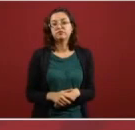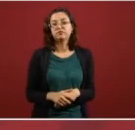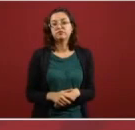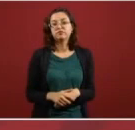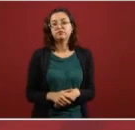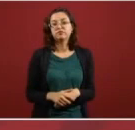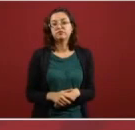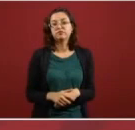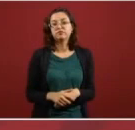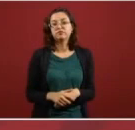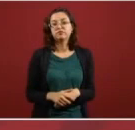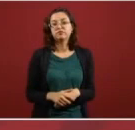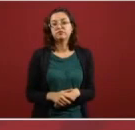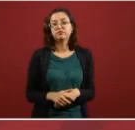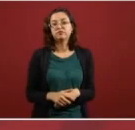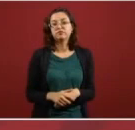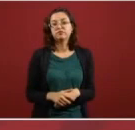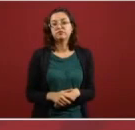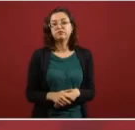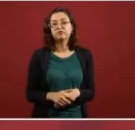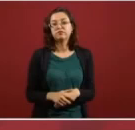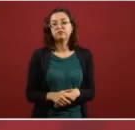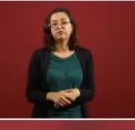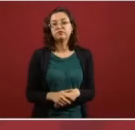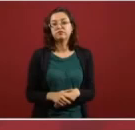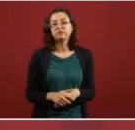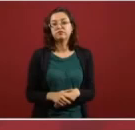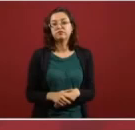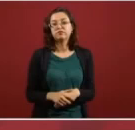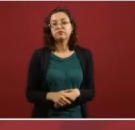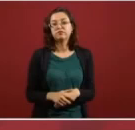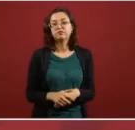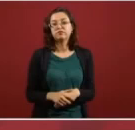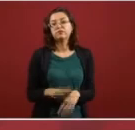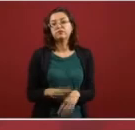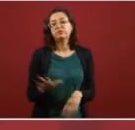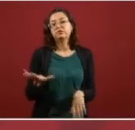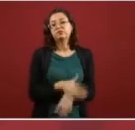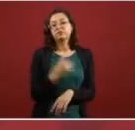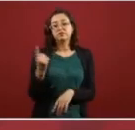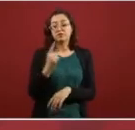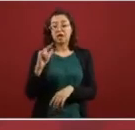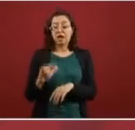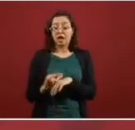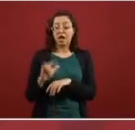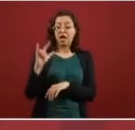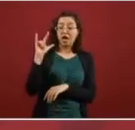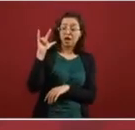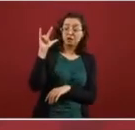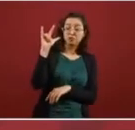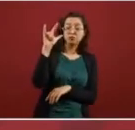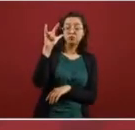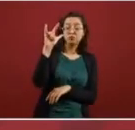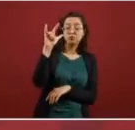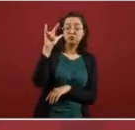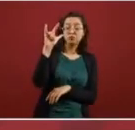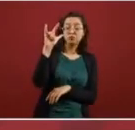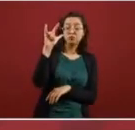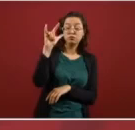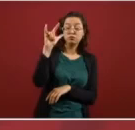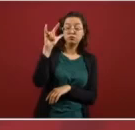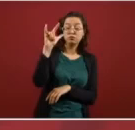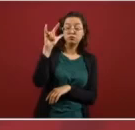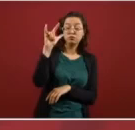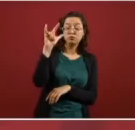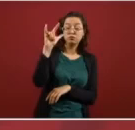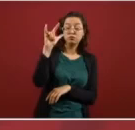the airplane cannot get approximately 11 hours of flight. Entonces, como teníamos ya recargado con combustible. And since we